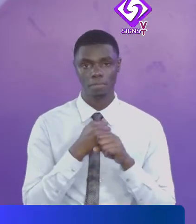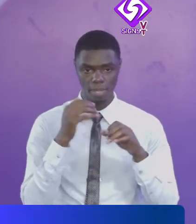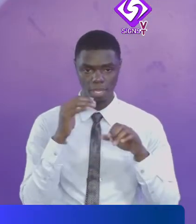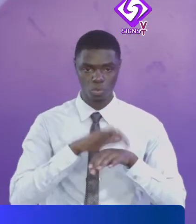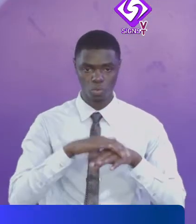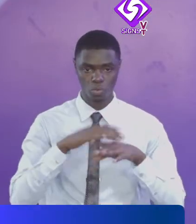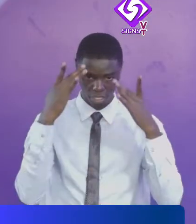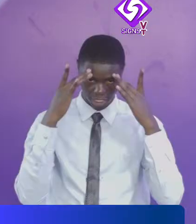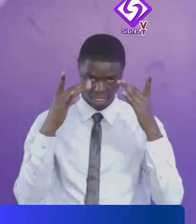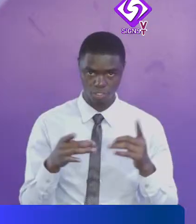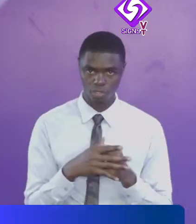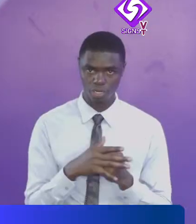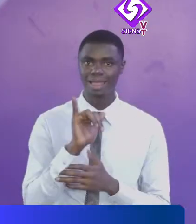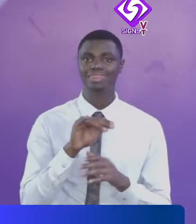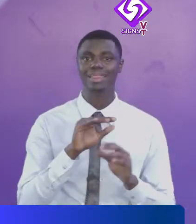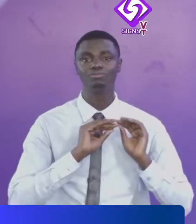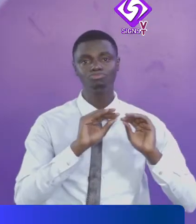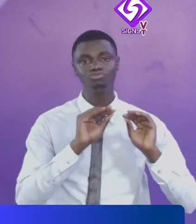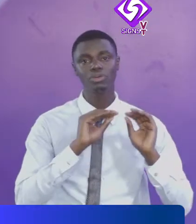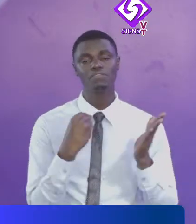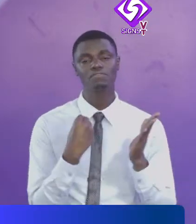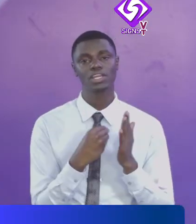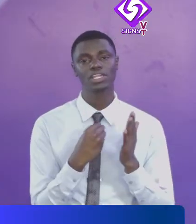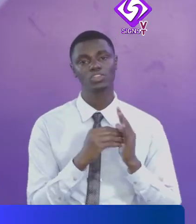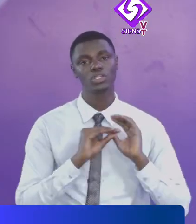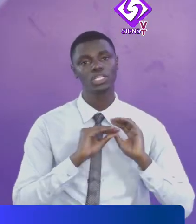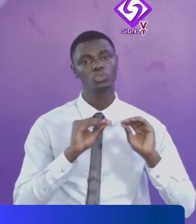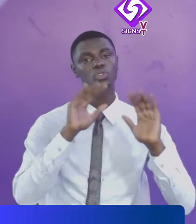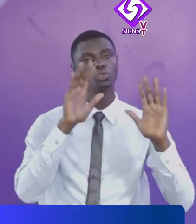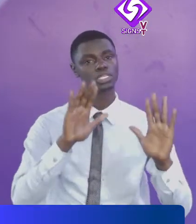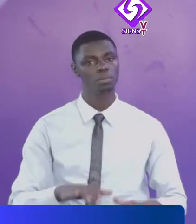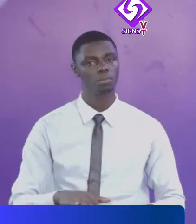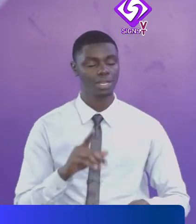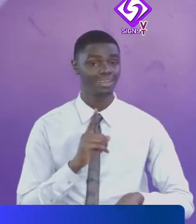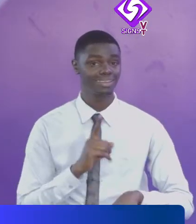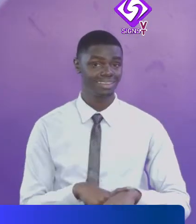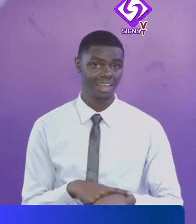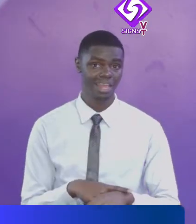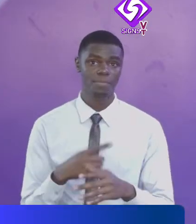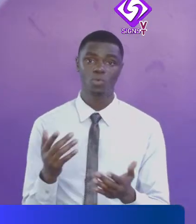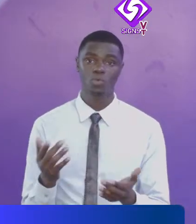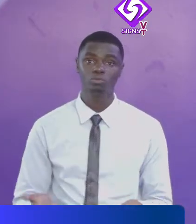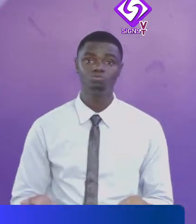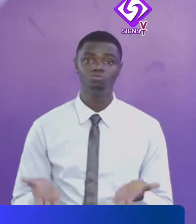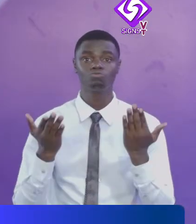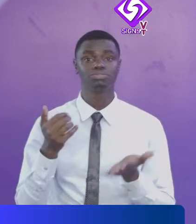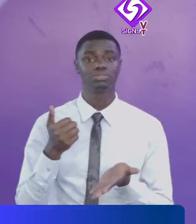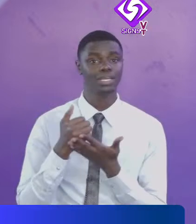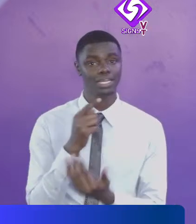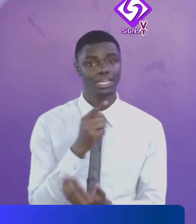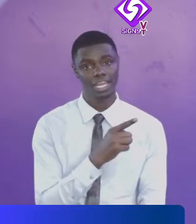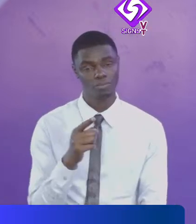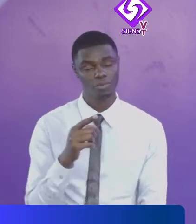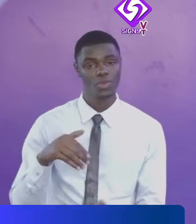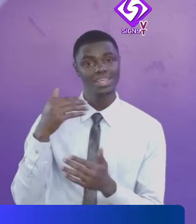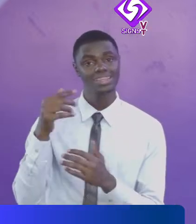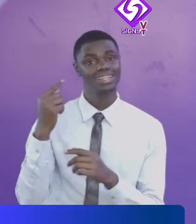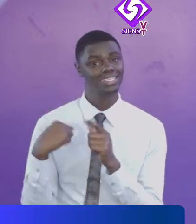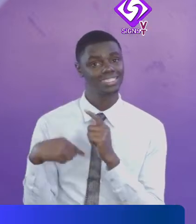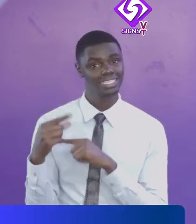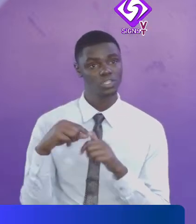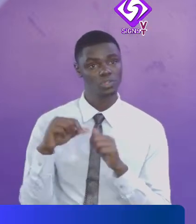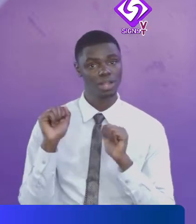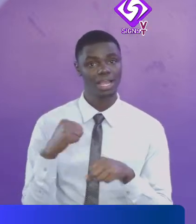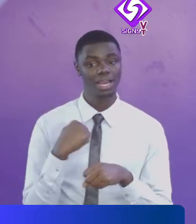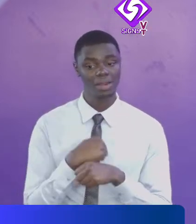that education and that financial education is very important. So that even as we upskill you, as we help you, the next generation will be able to make